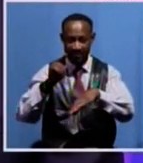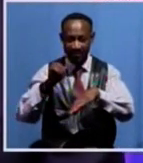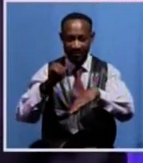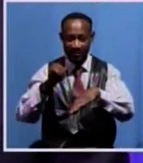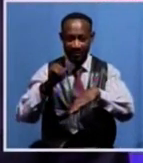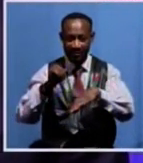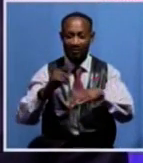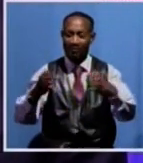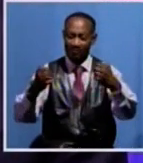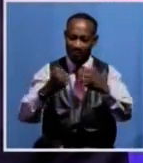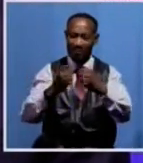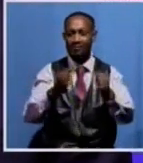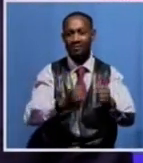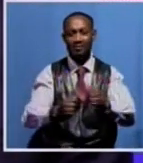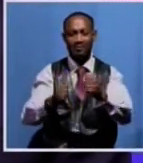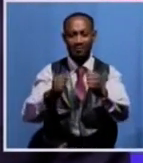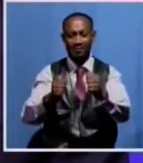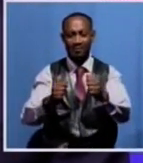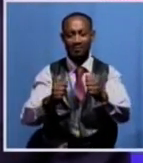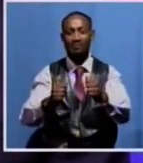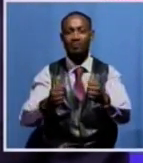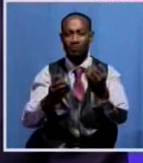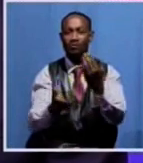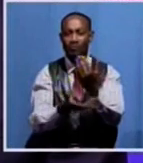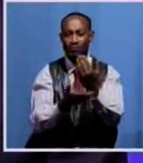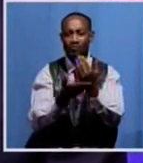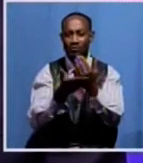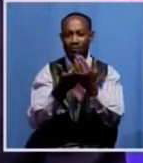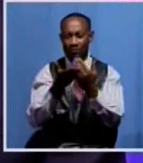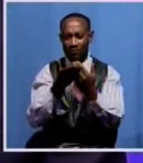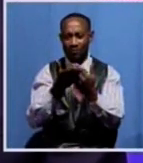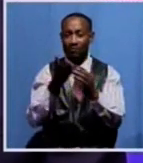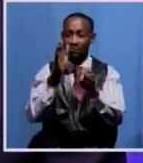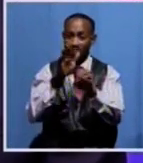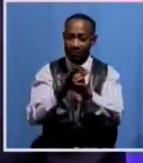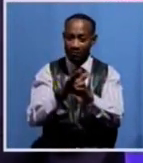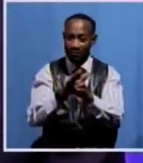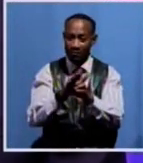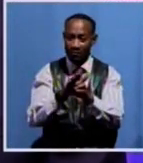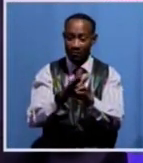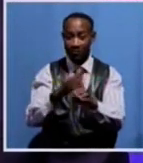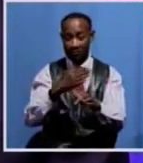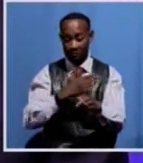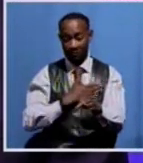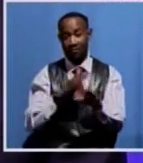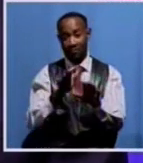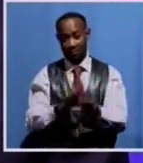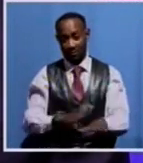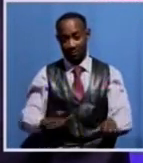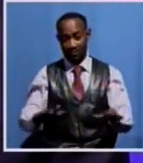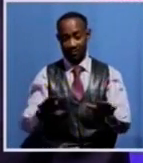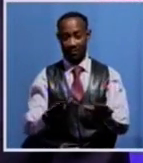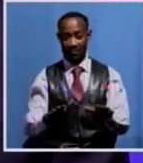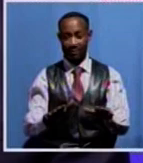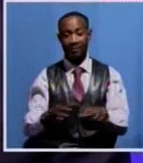liquidity, for the banking system to begin to respond. For example, my presence, and when I say my presence, I